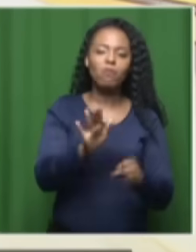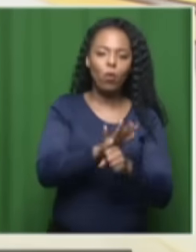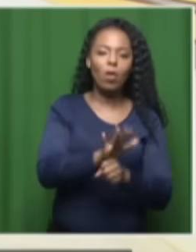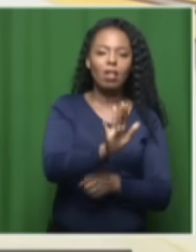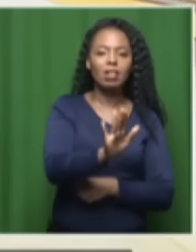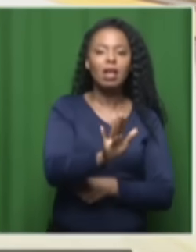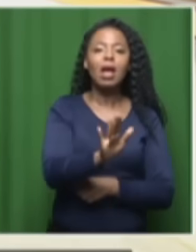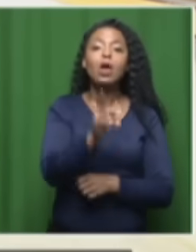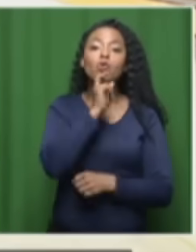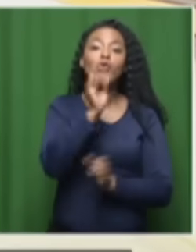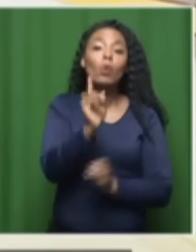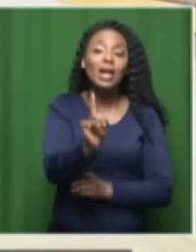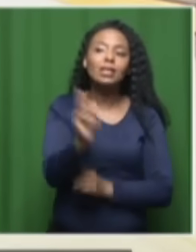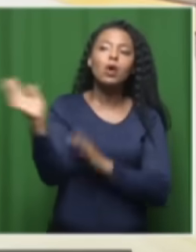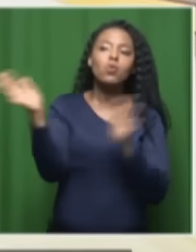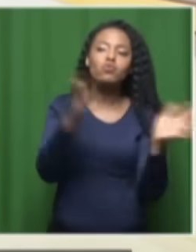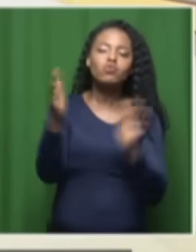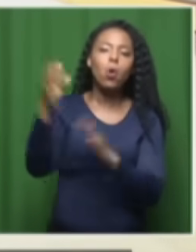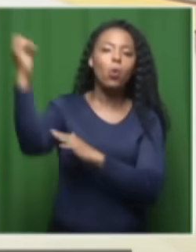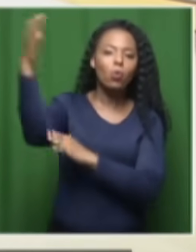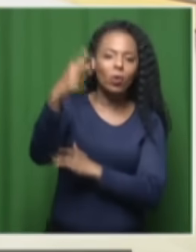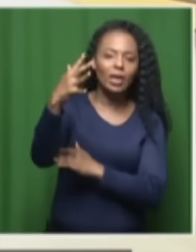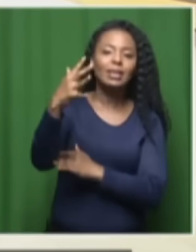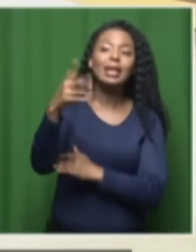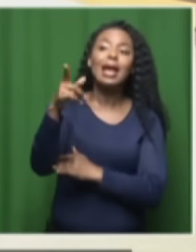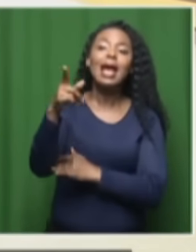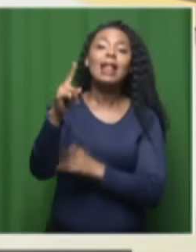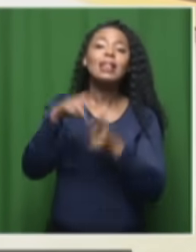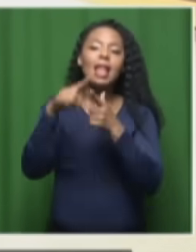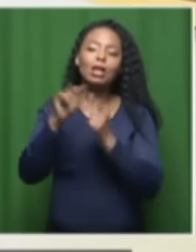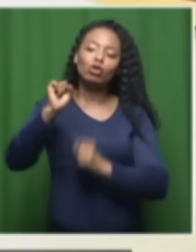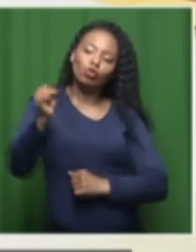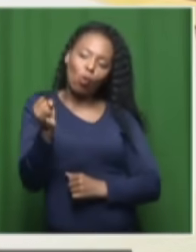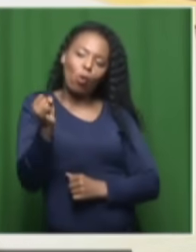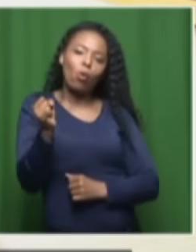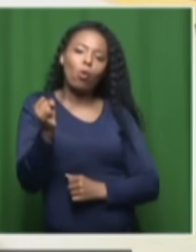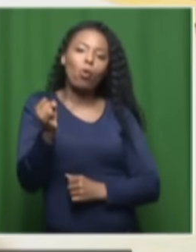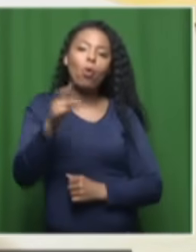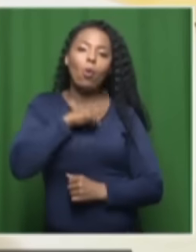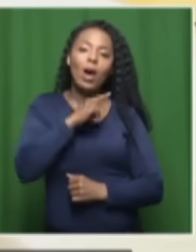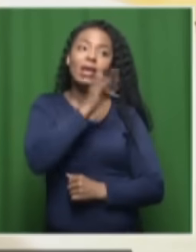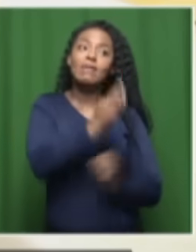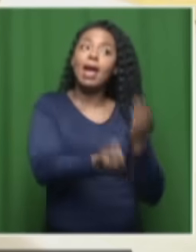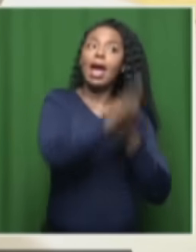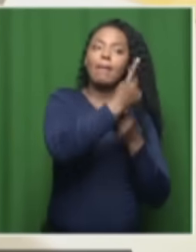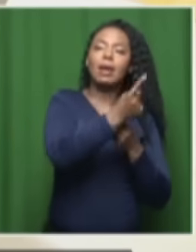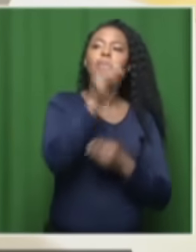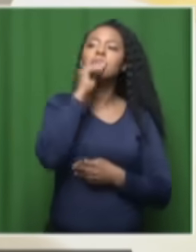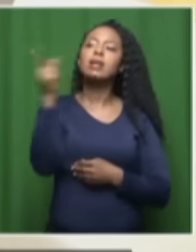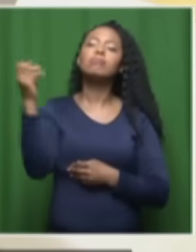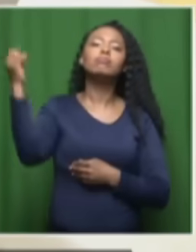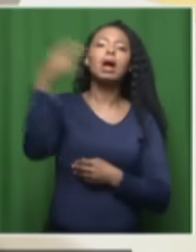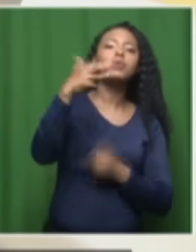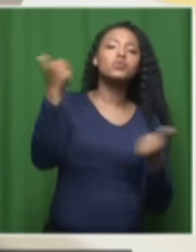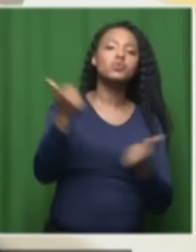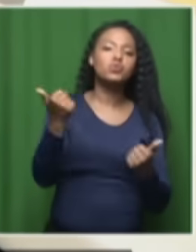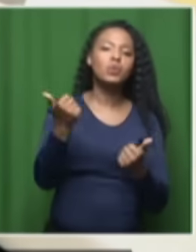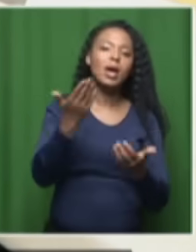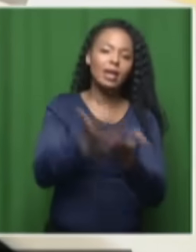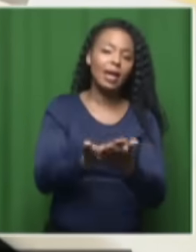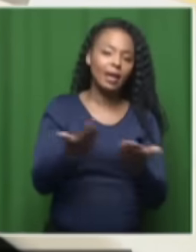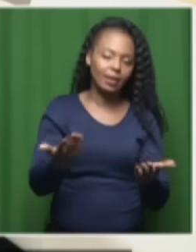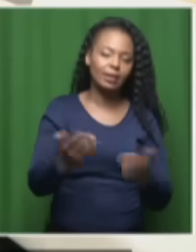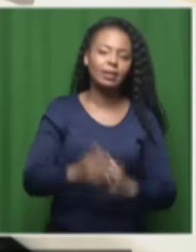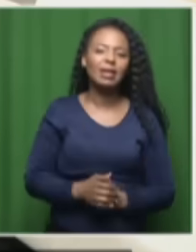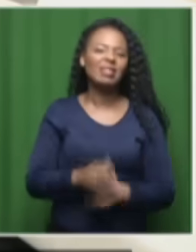solar and wind, and then putting in storage, which allows them to sprint at 7 o'clock in the evening. And